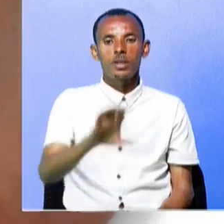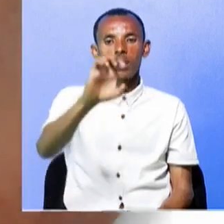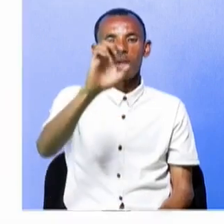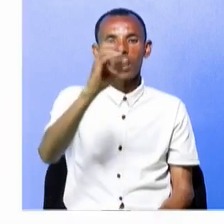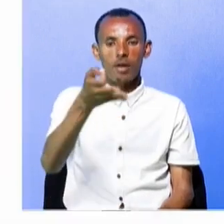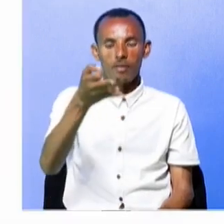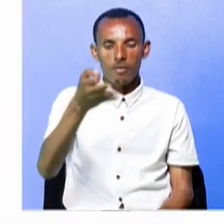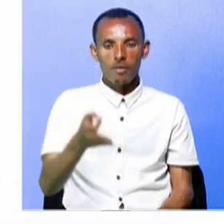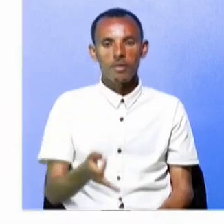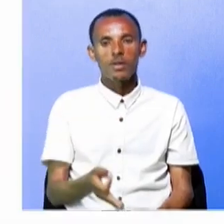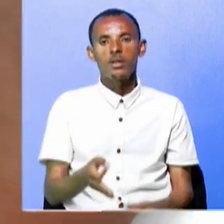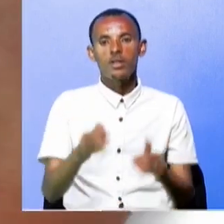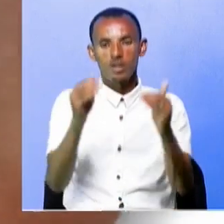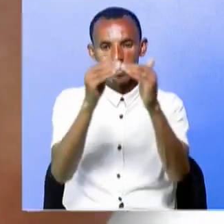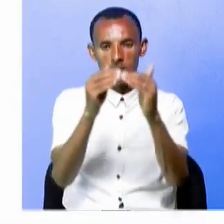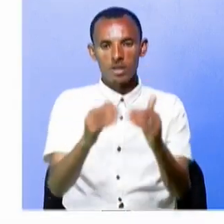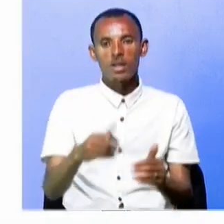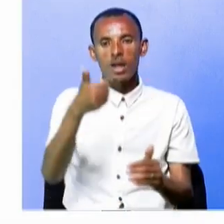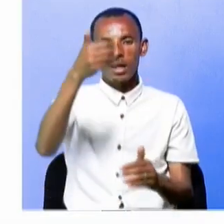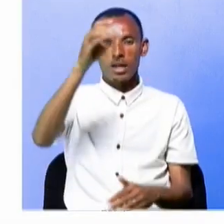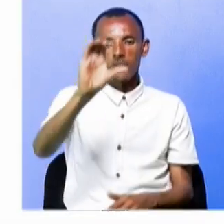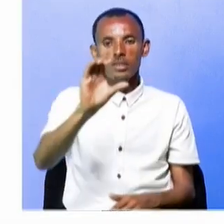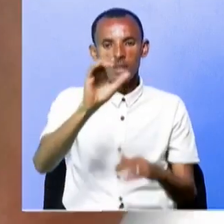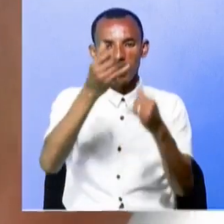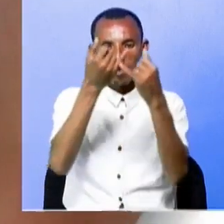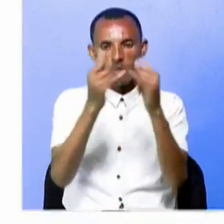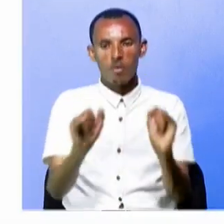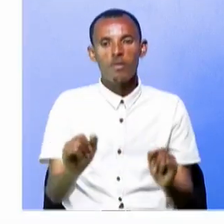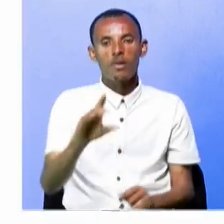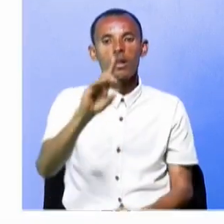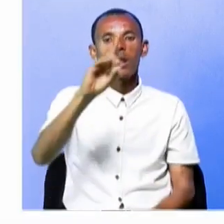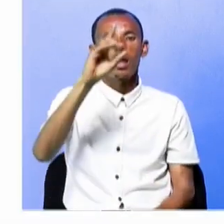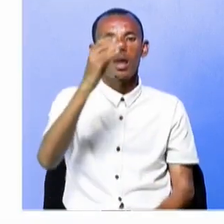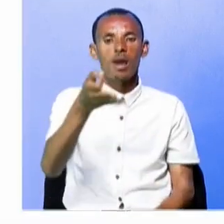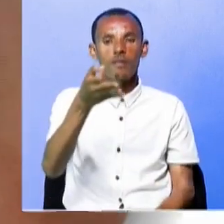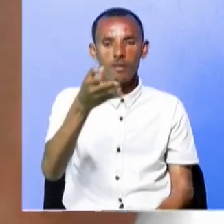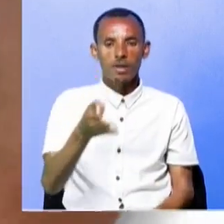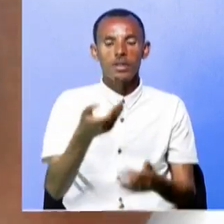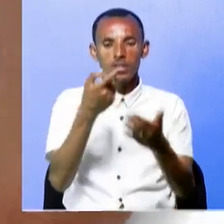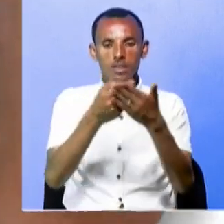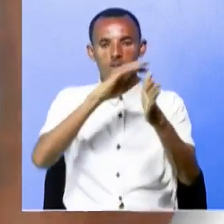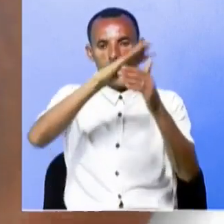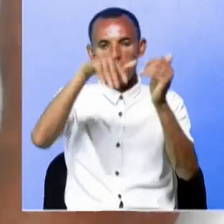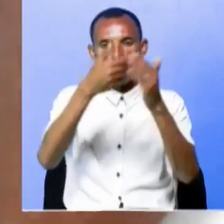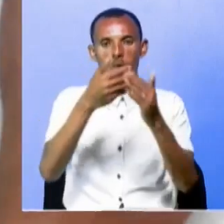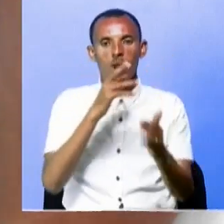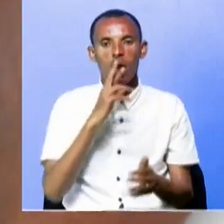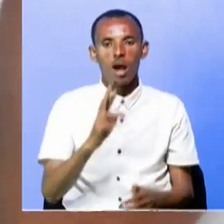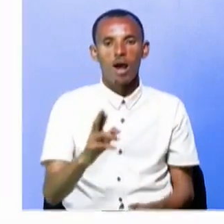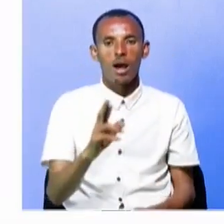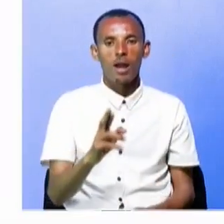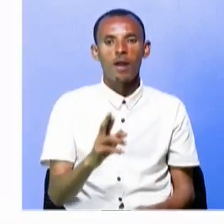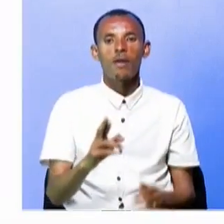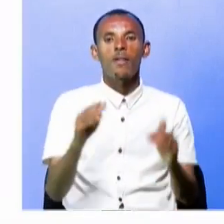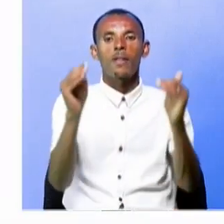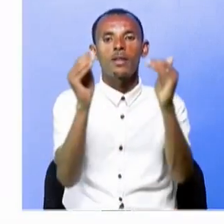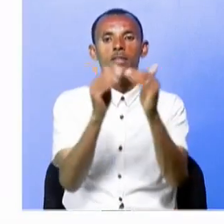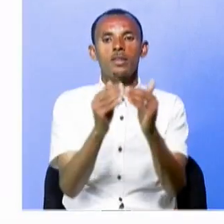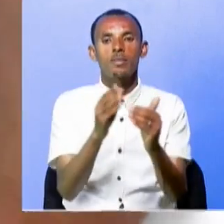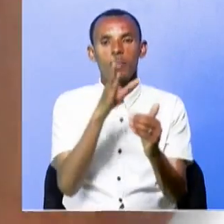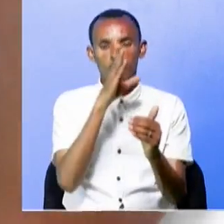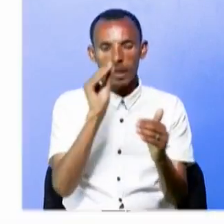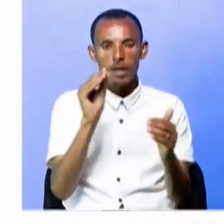EF. This is the same as AC over DF, okay? These all are the same and their constant